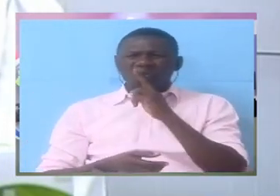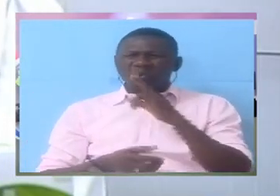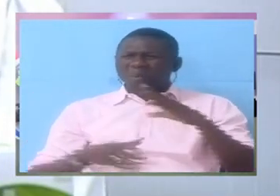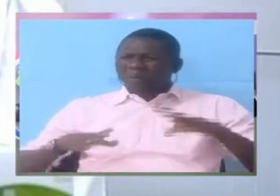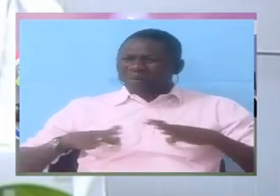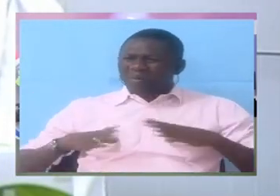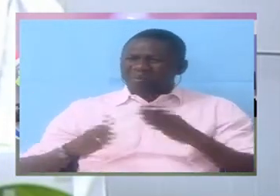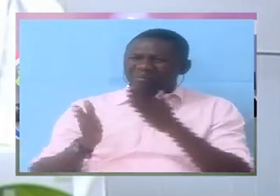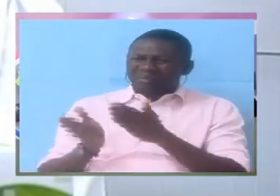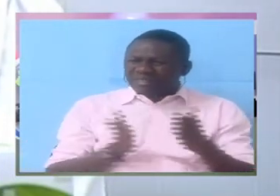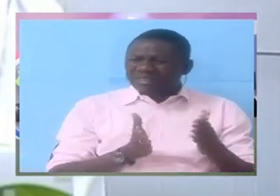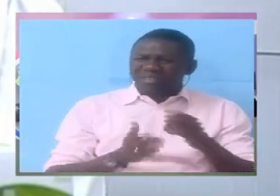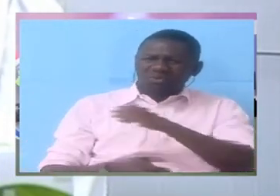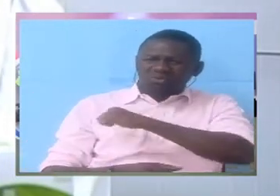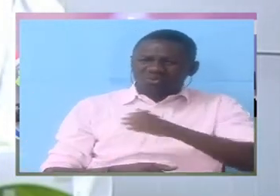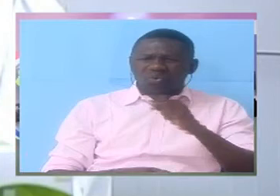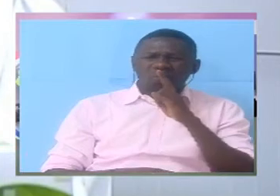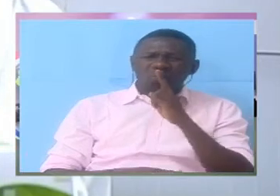people?